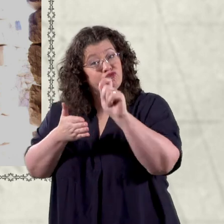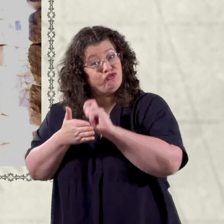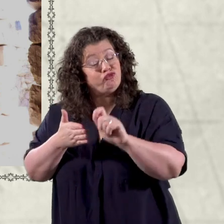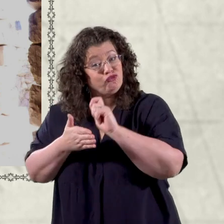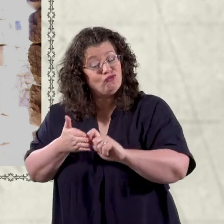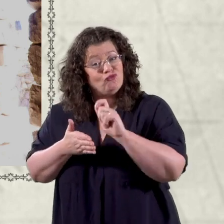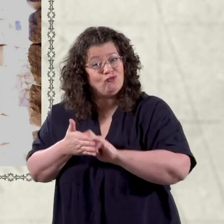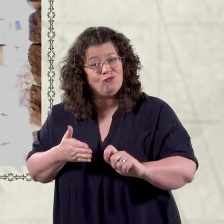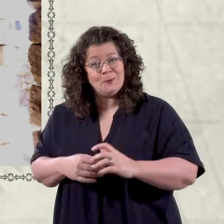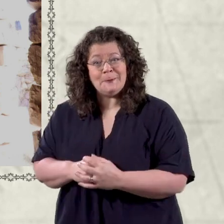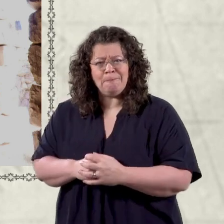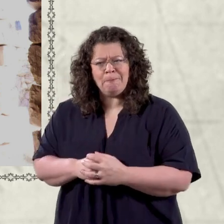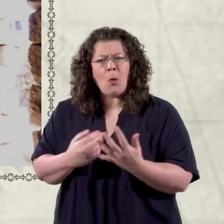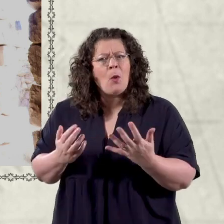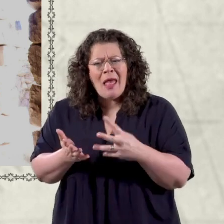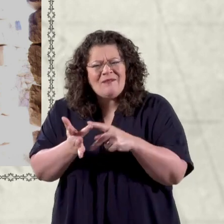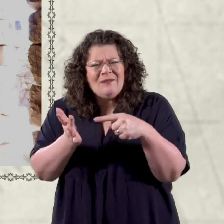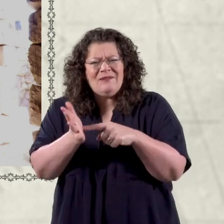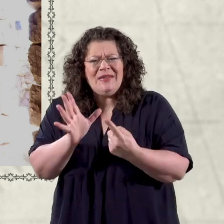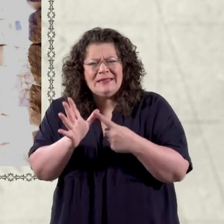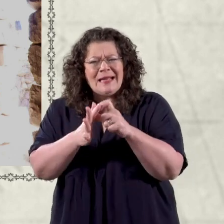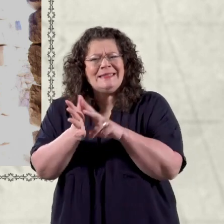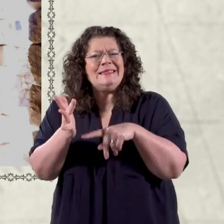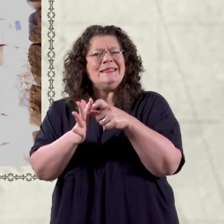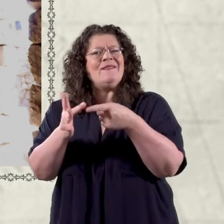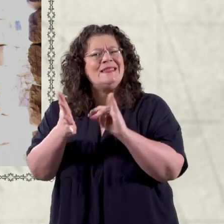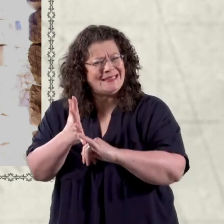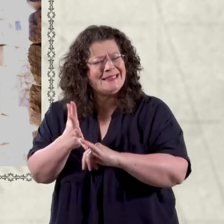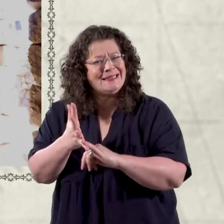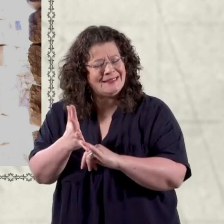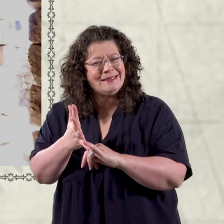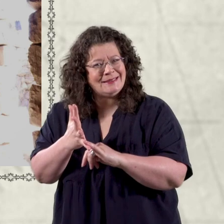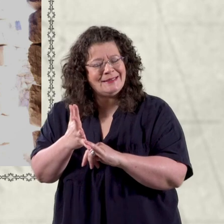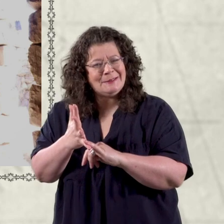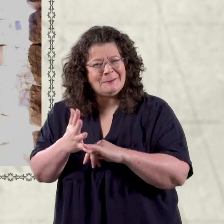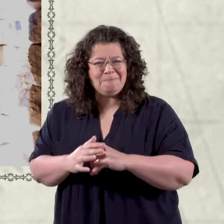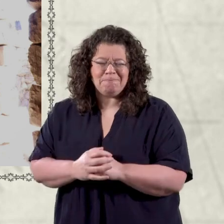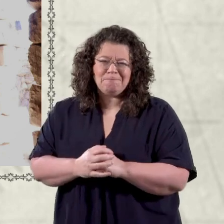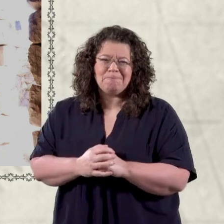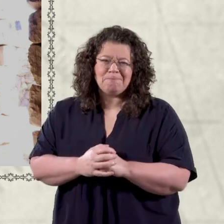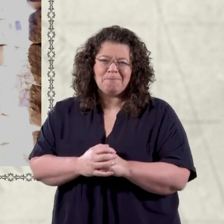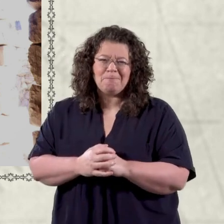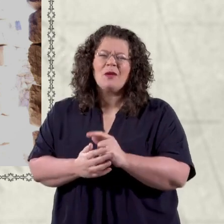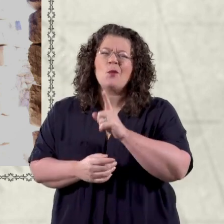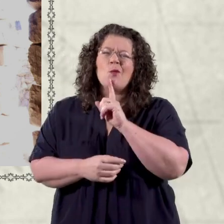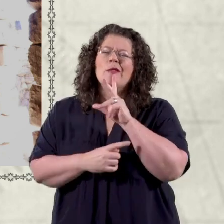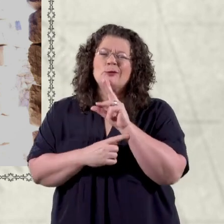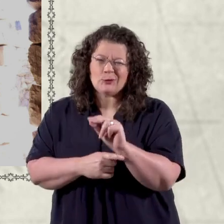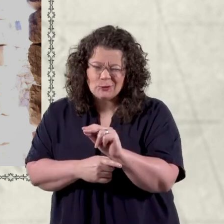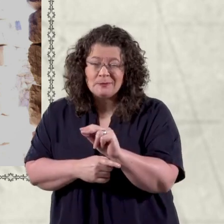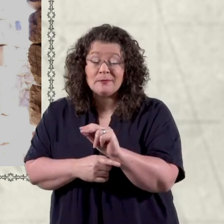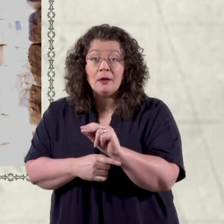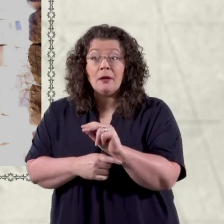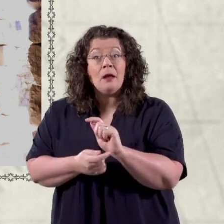yes, in something called the Vita Davidis. We call it